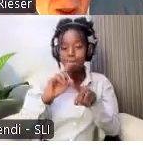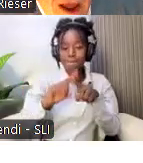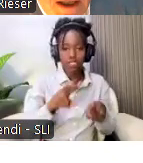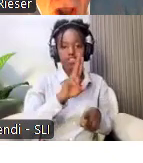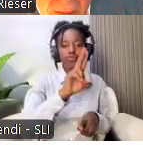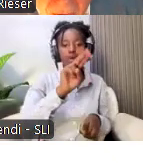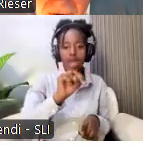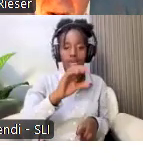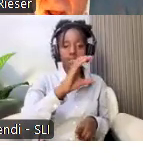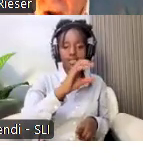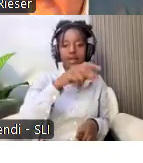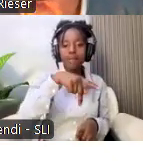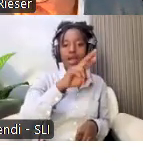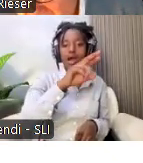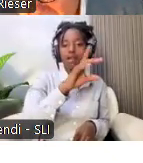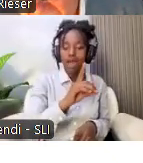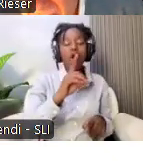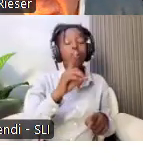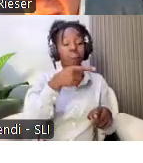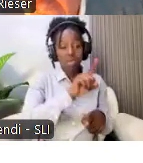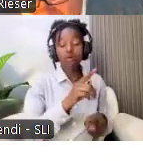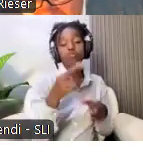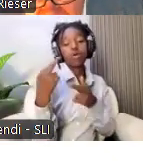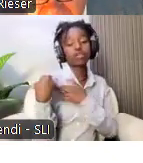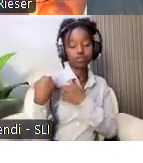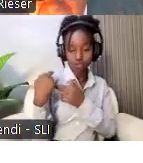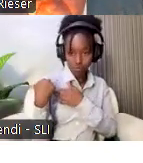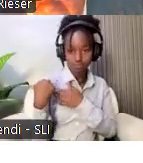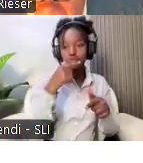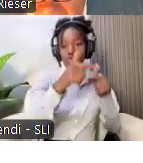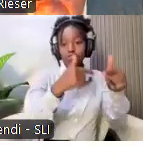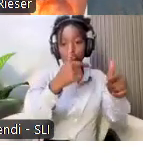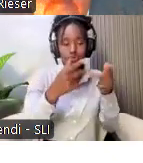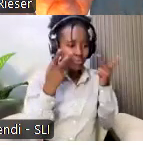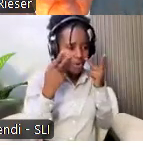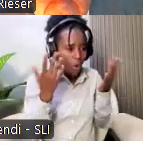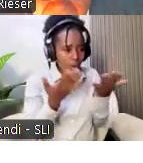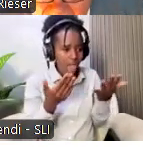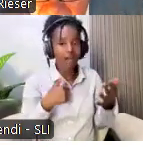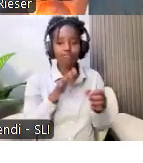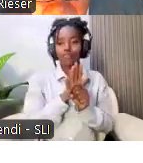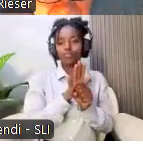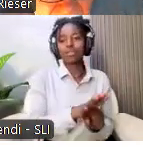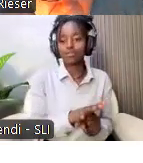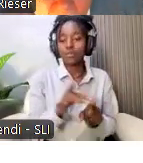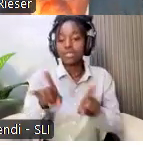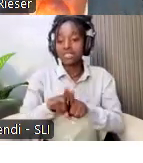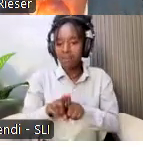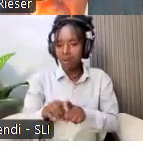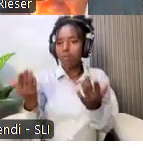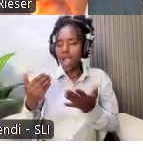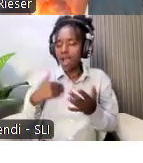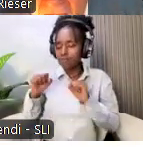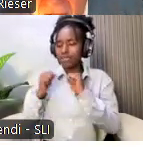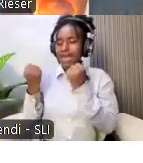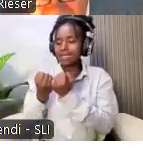million examples of discrimination that resulted from societal attitudes towards